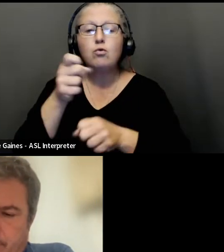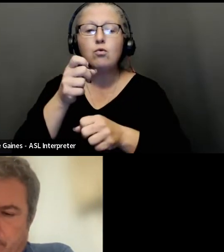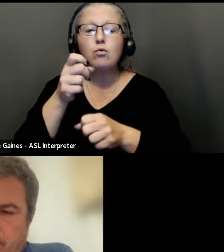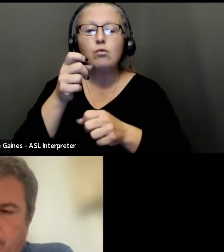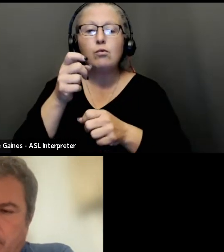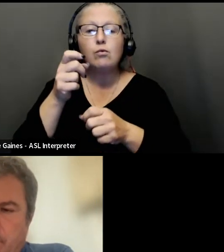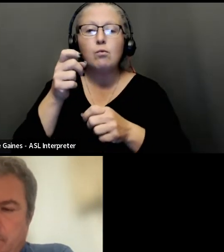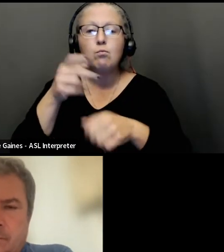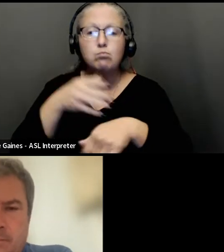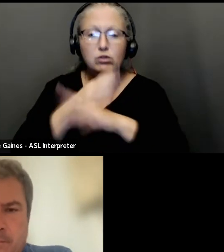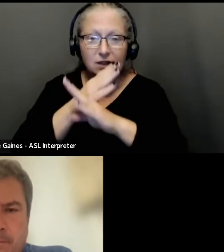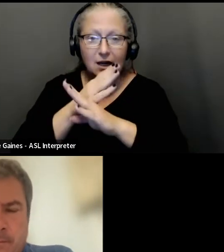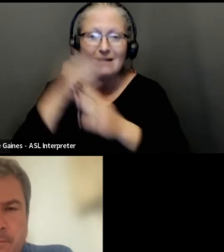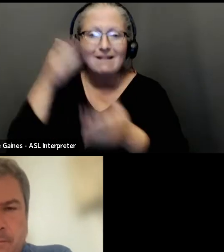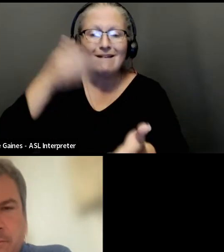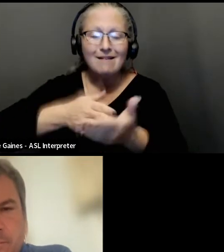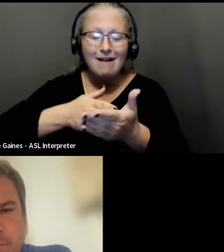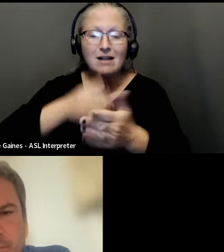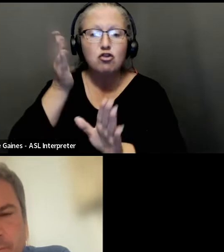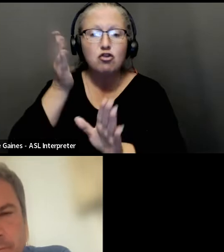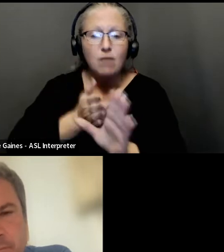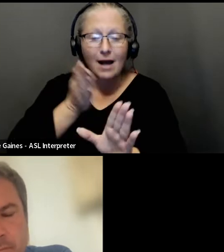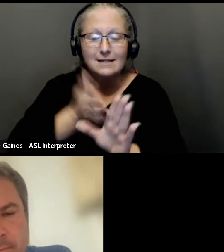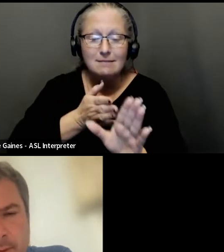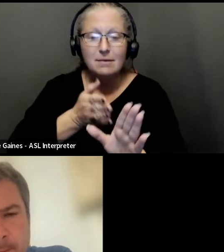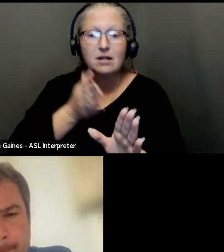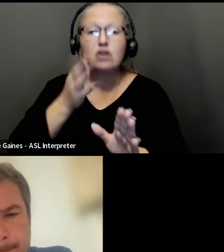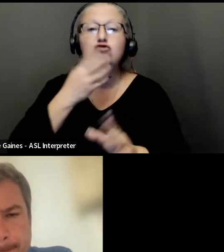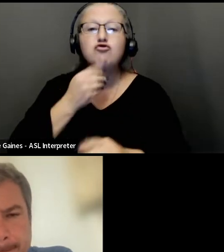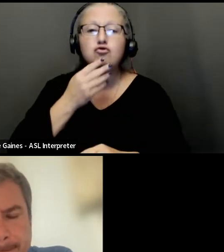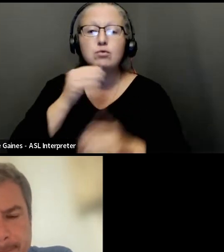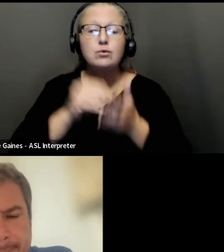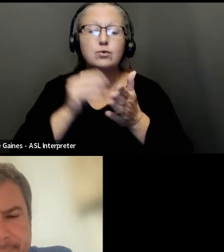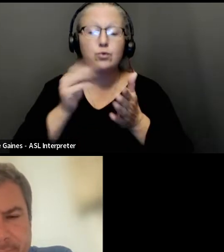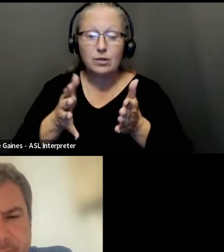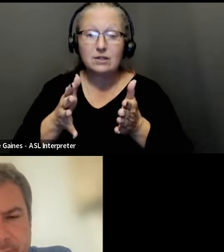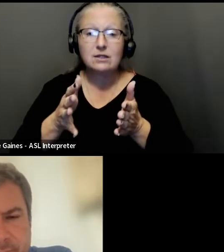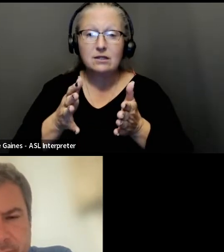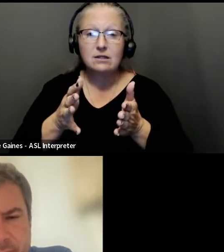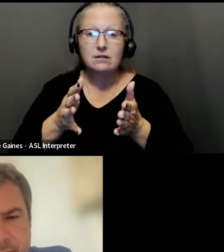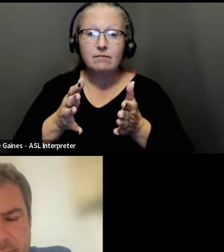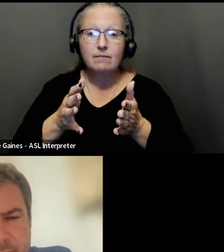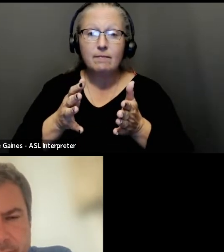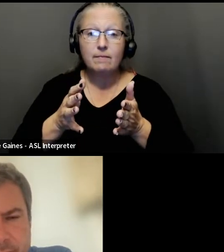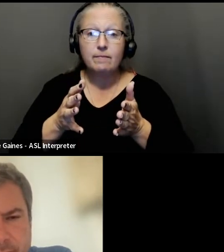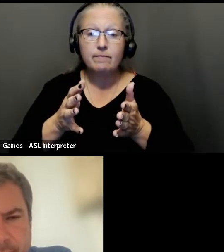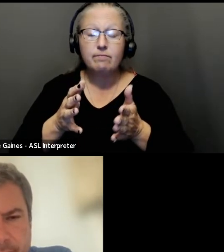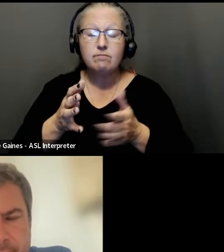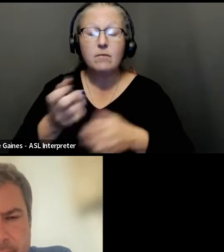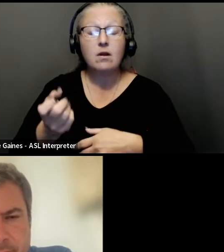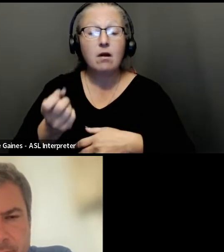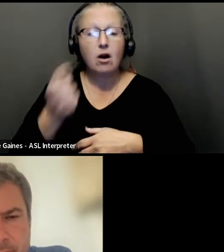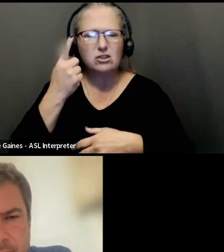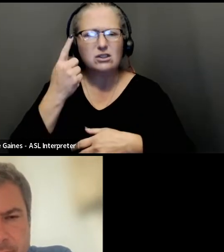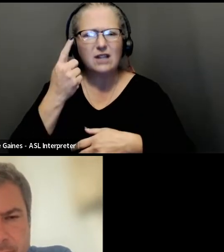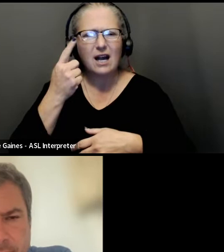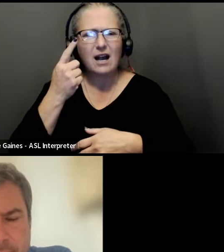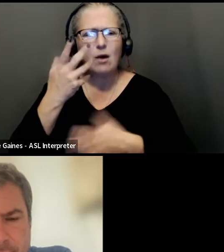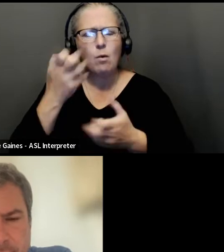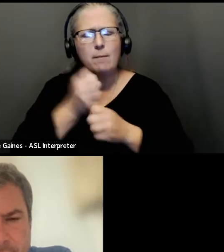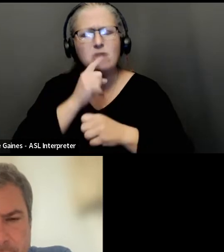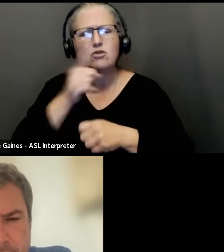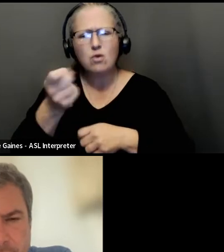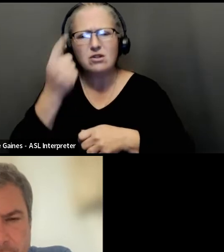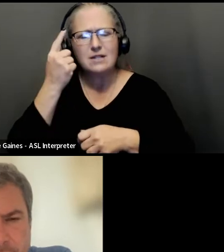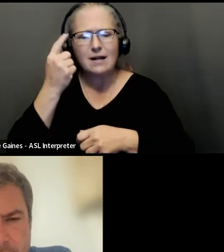the protections against harassment of Jewish students. Now, the understanding, so that you understand